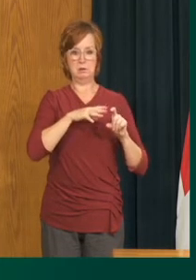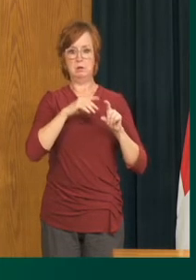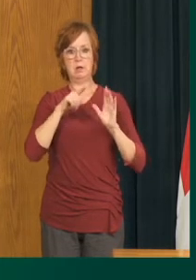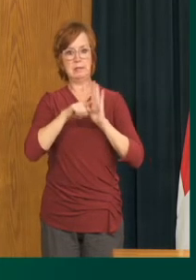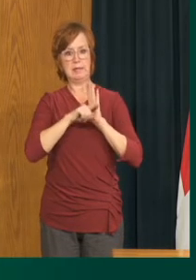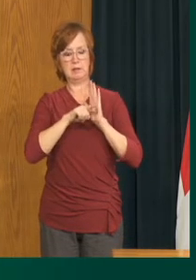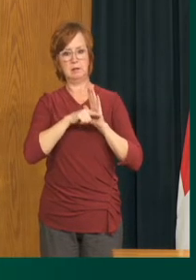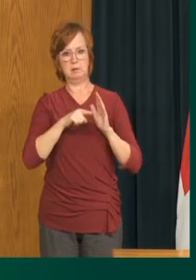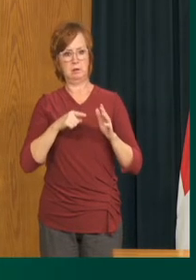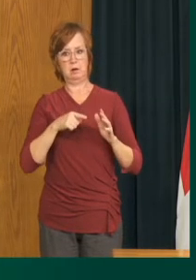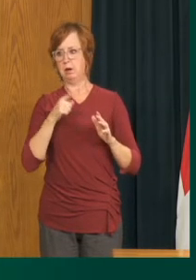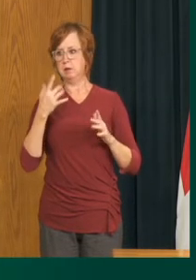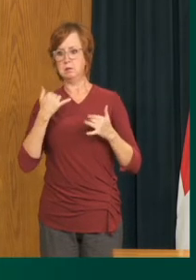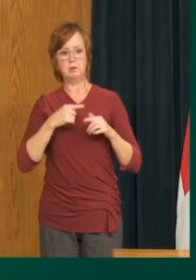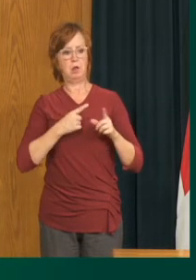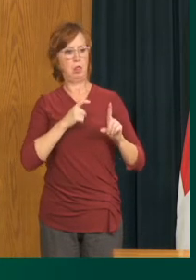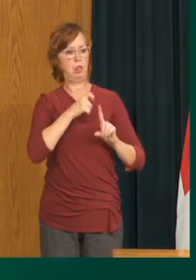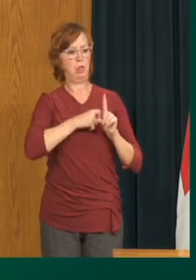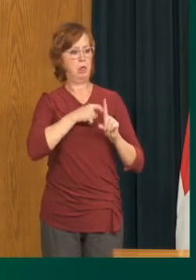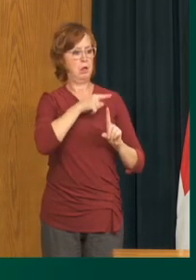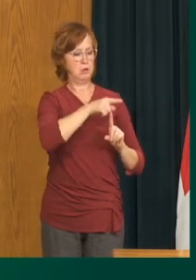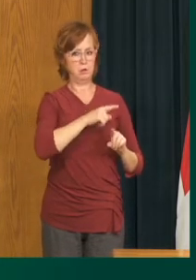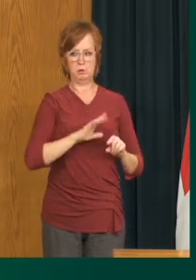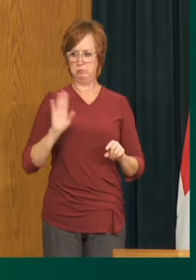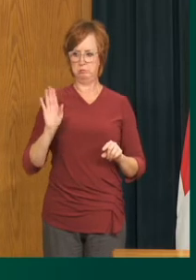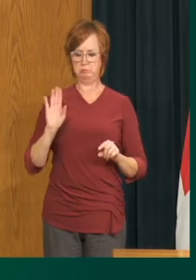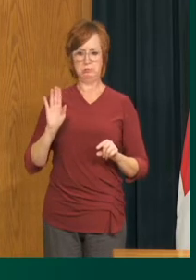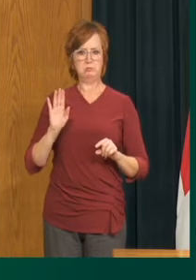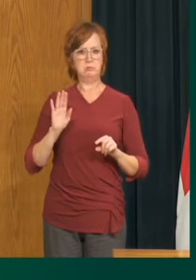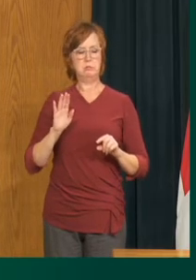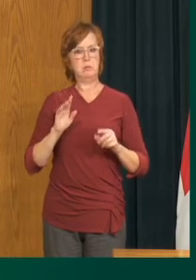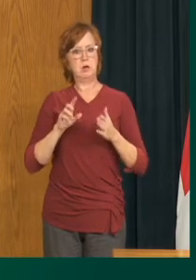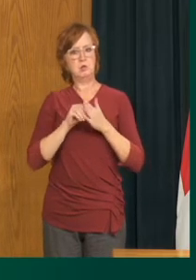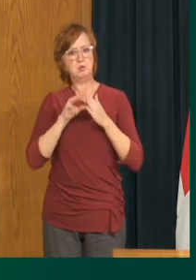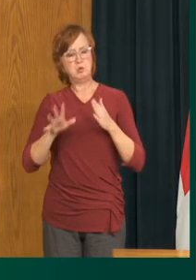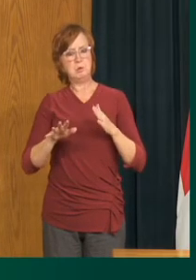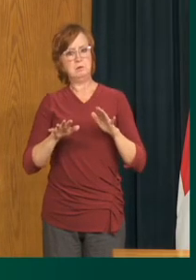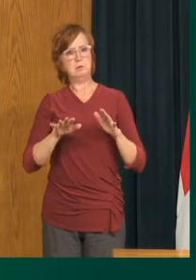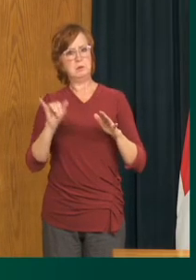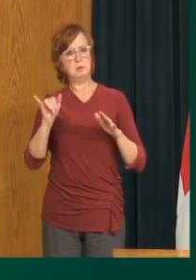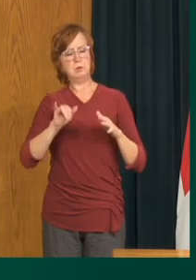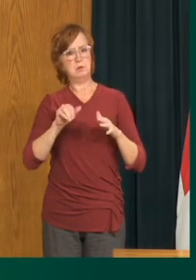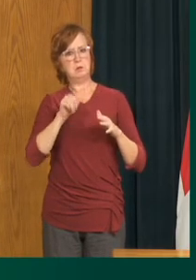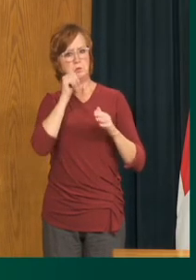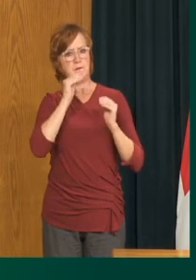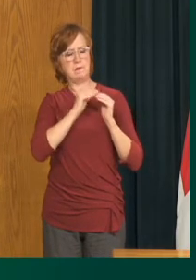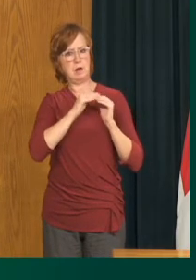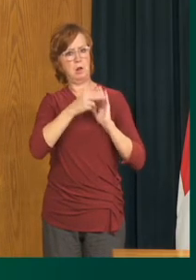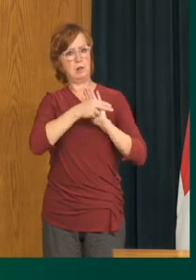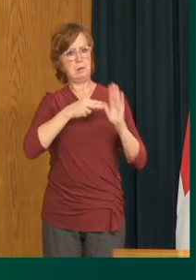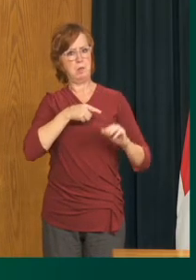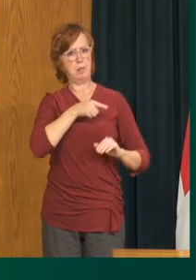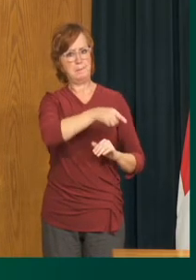students that are going back to school that are in no way maybe associated with anything to do with